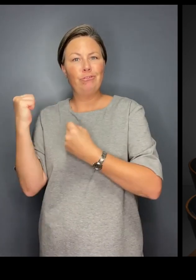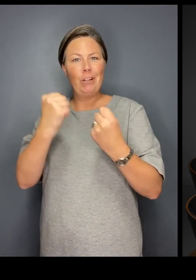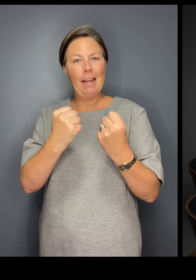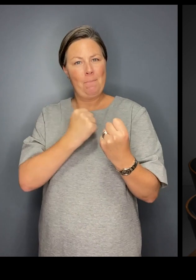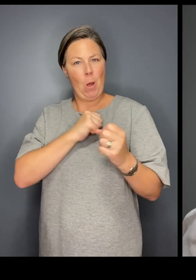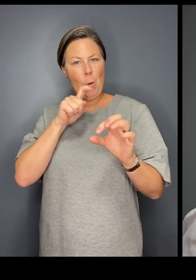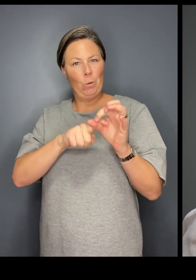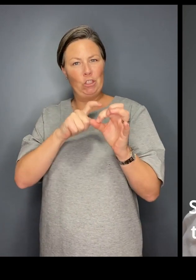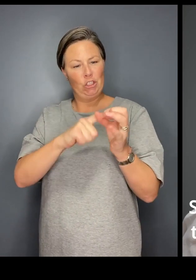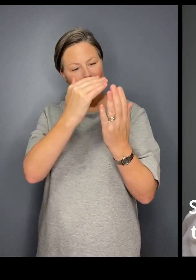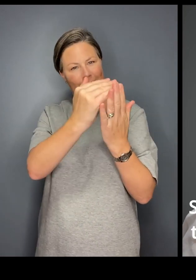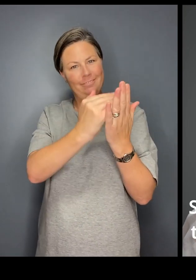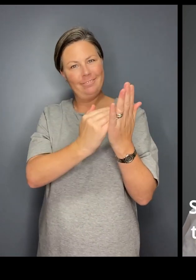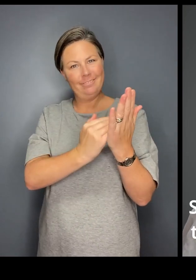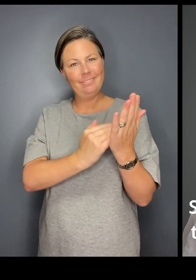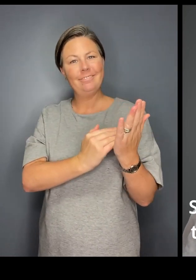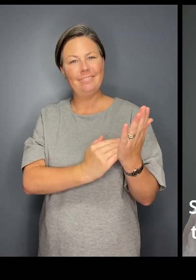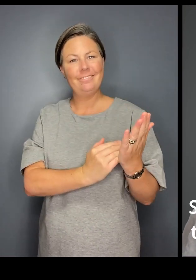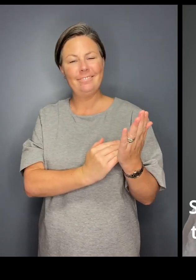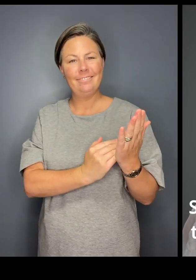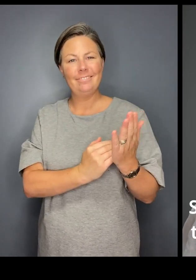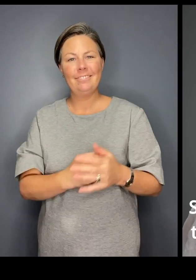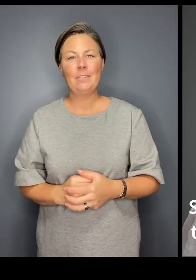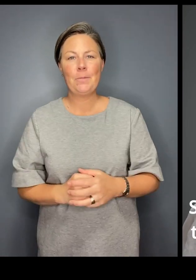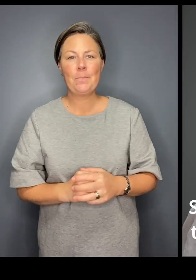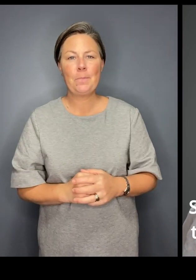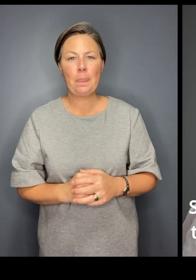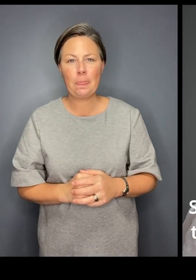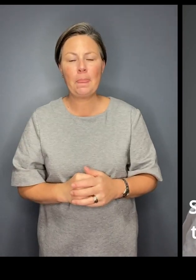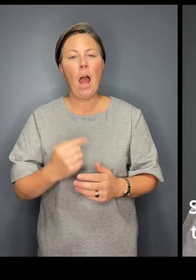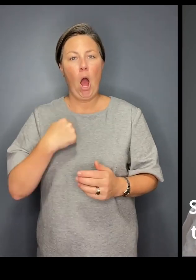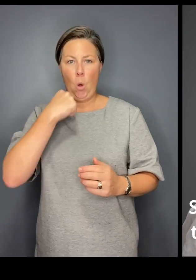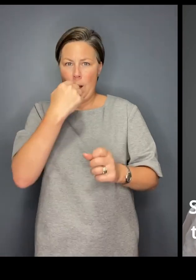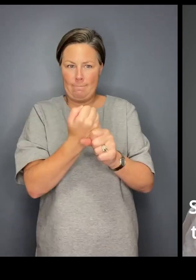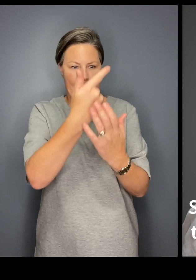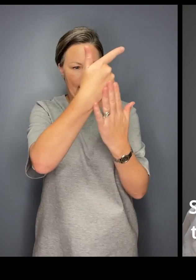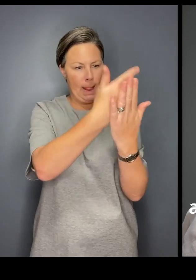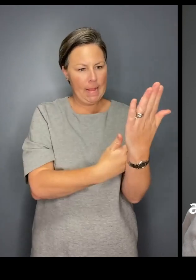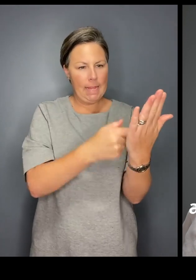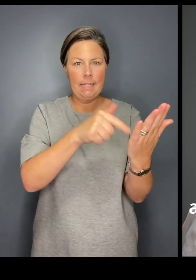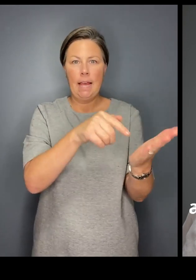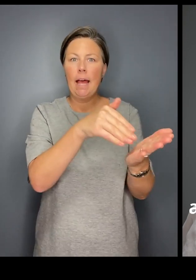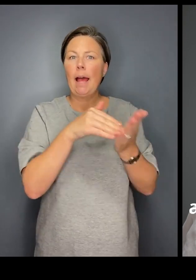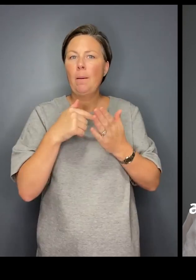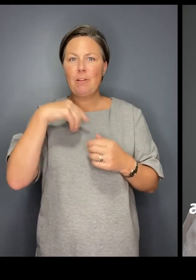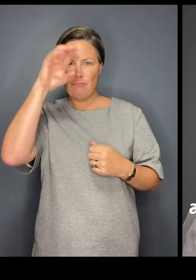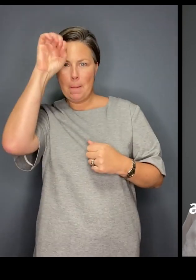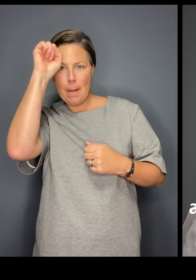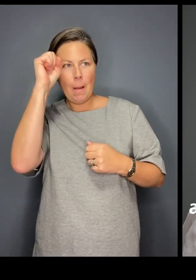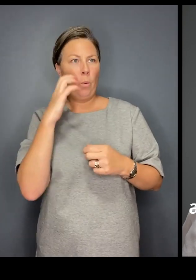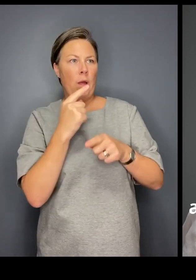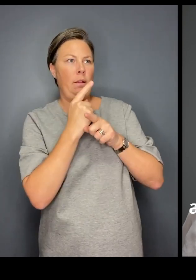professionals, so I remember the issues that I need to talk about, and I feel more